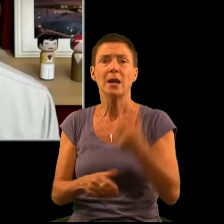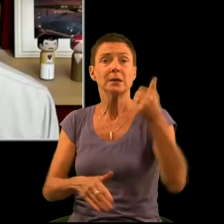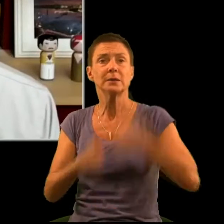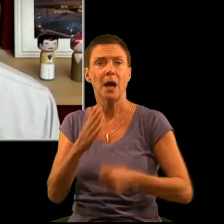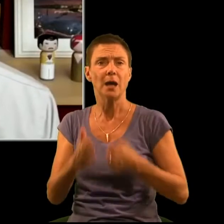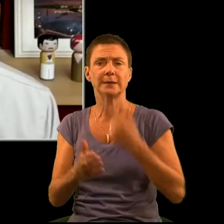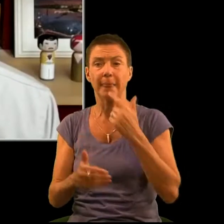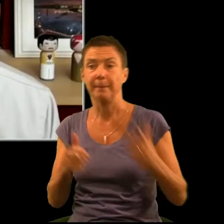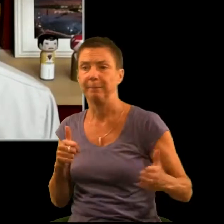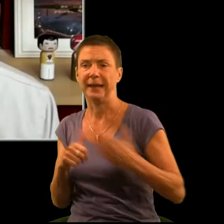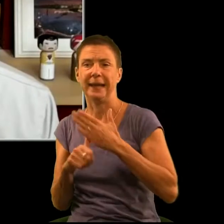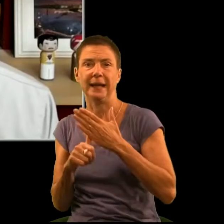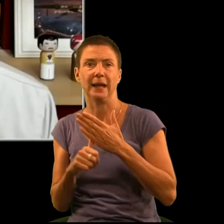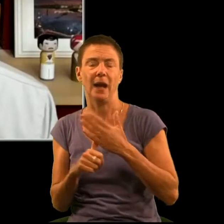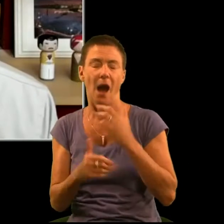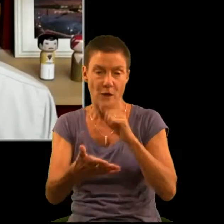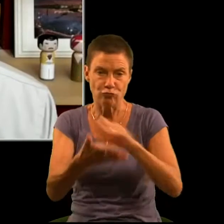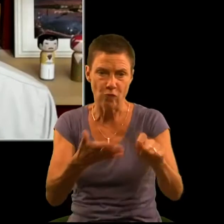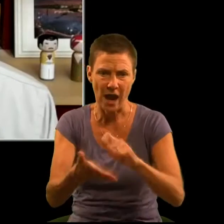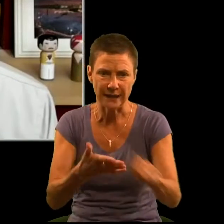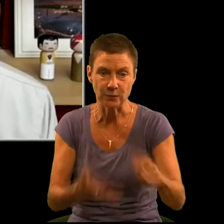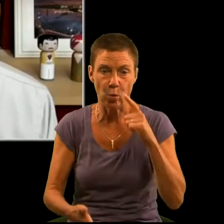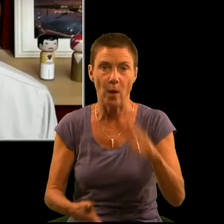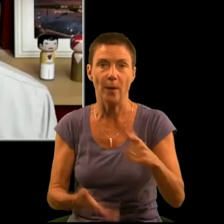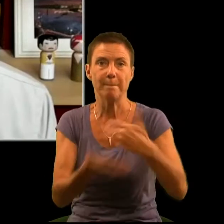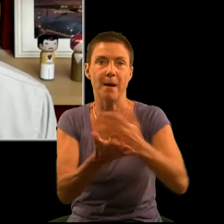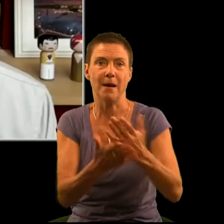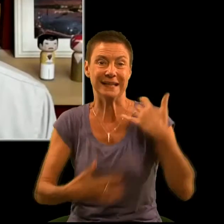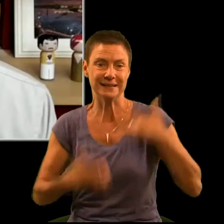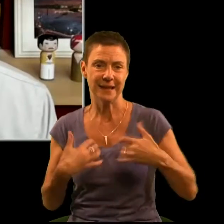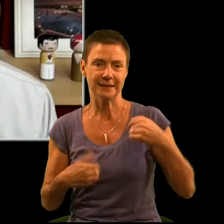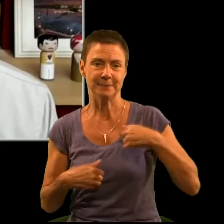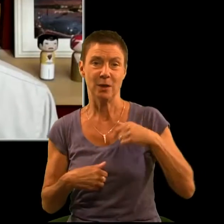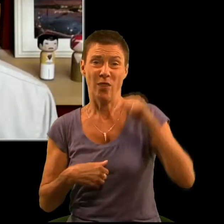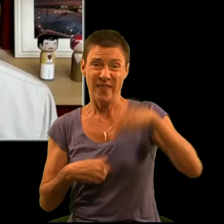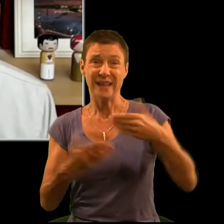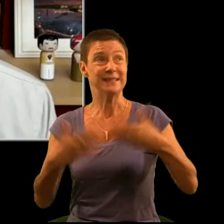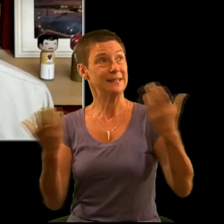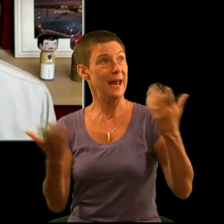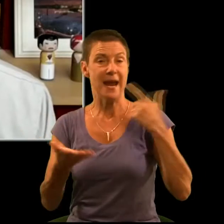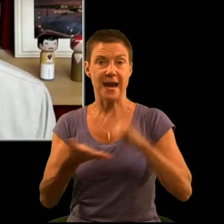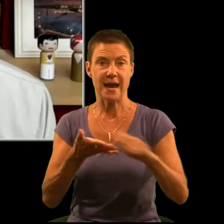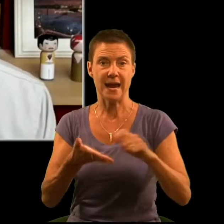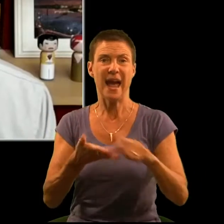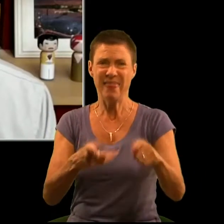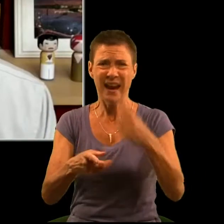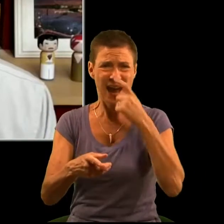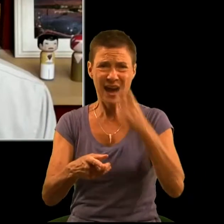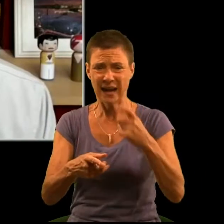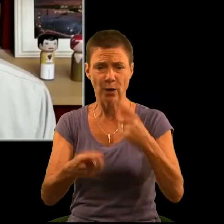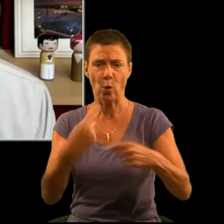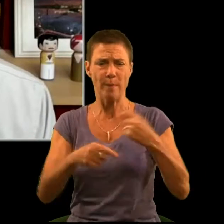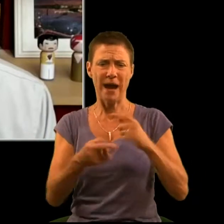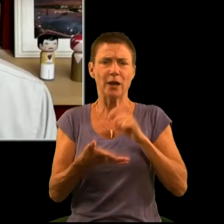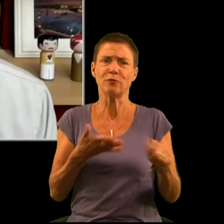write to the end. I write what I'm feeling excited about that day. And it does help me to